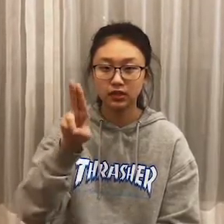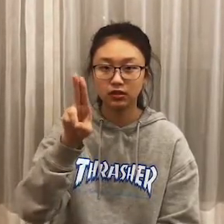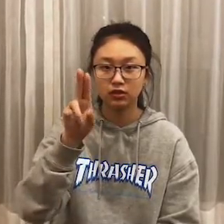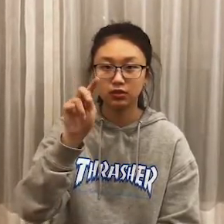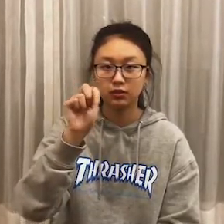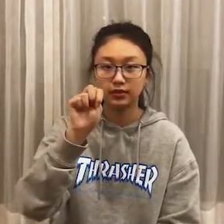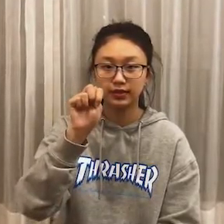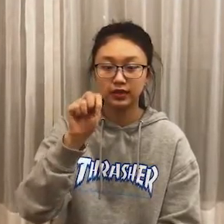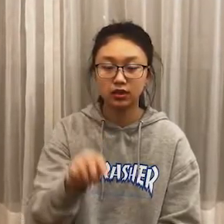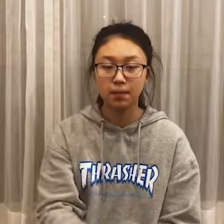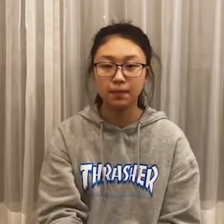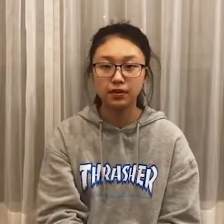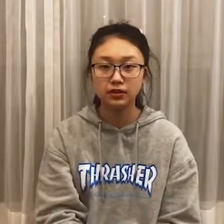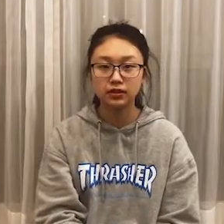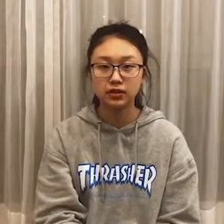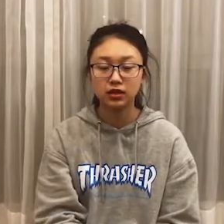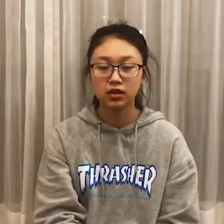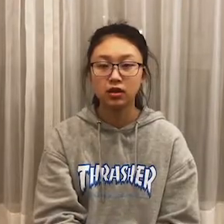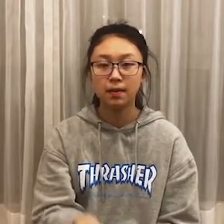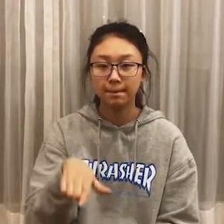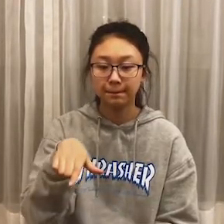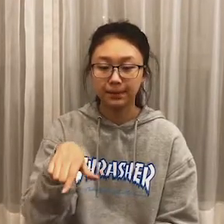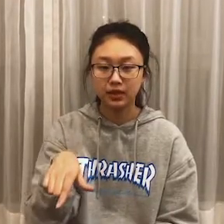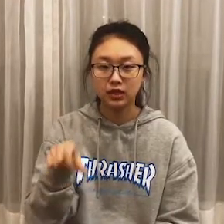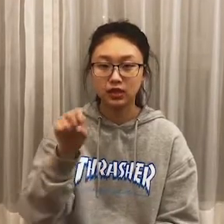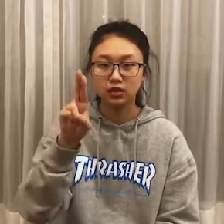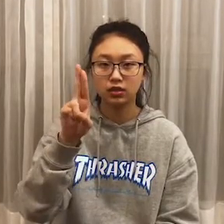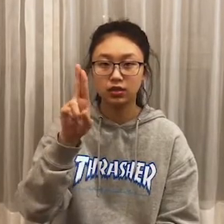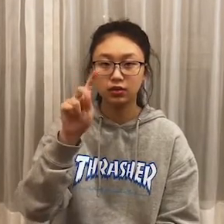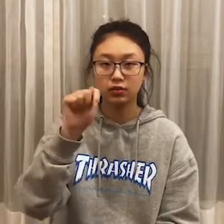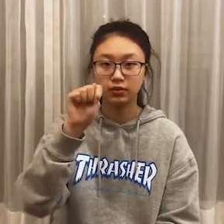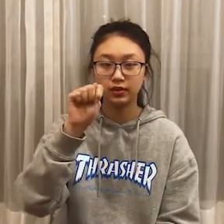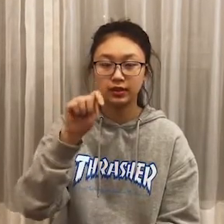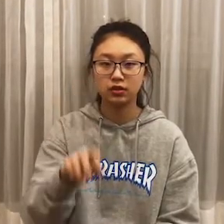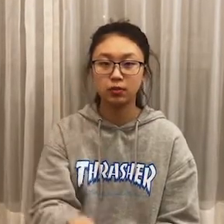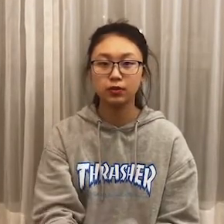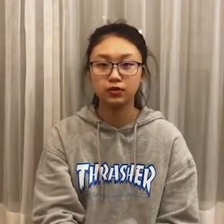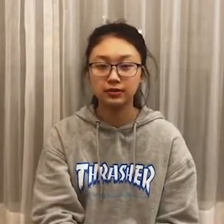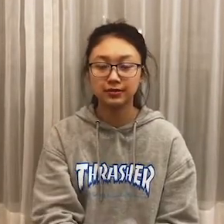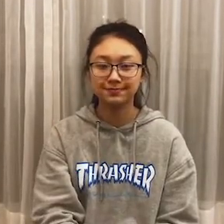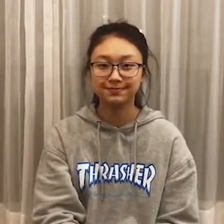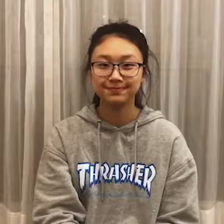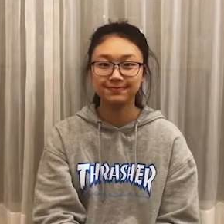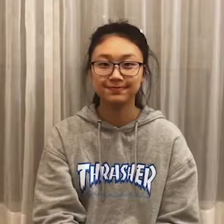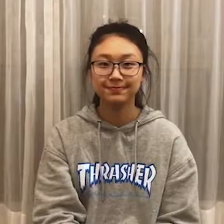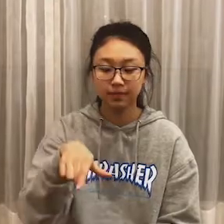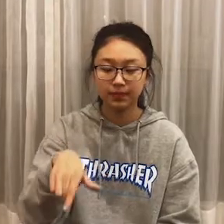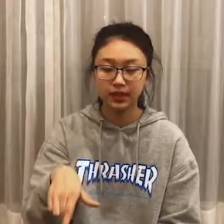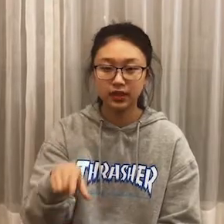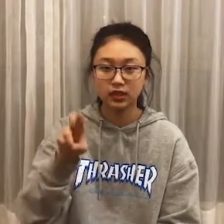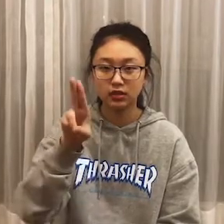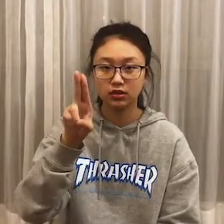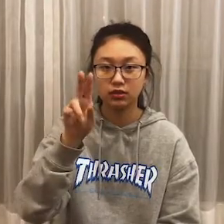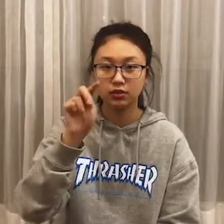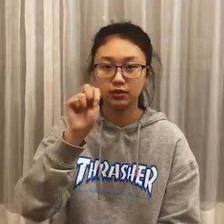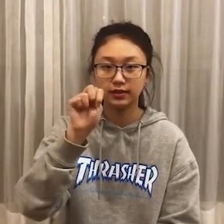when it's connected to different objects or connected to different subjects, they can mean completely different things. For